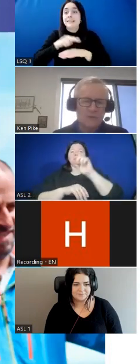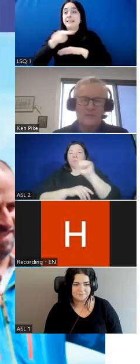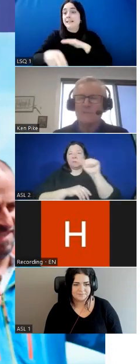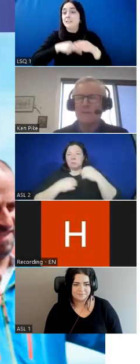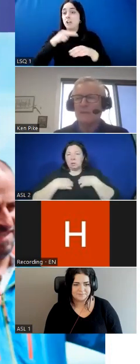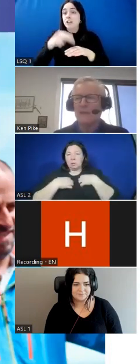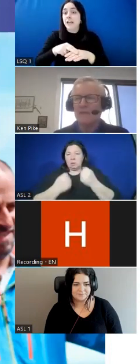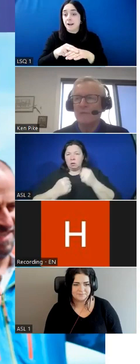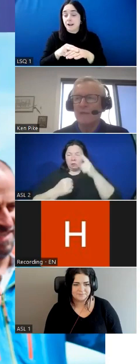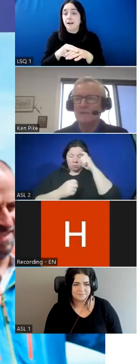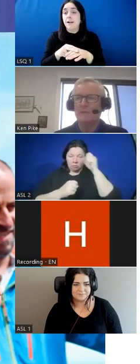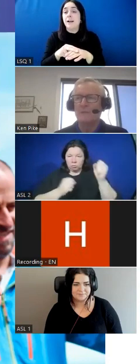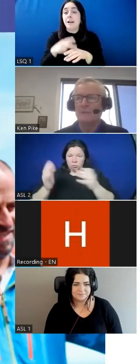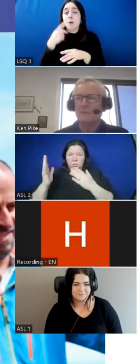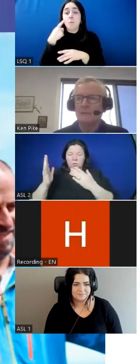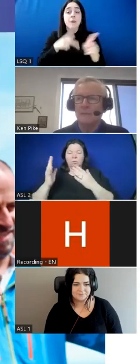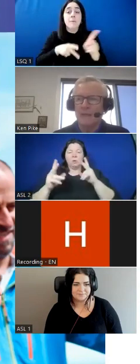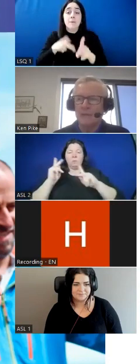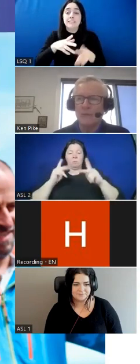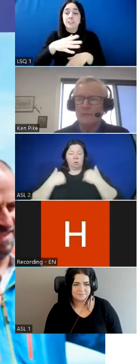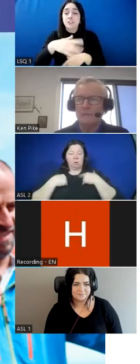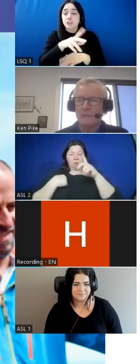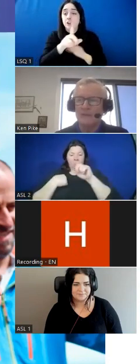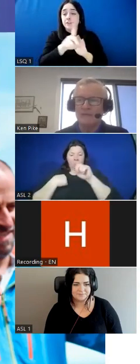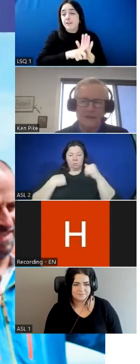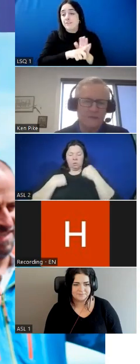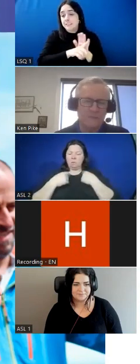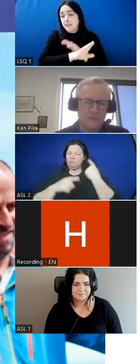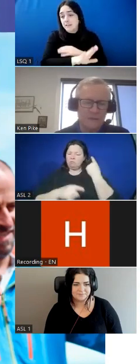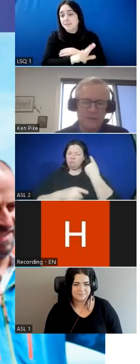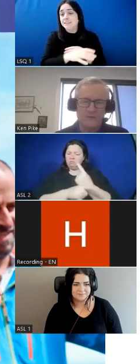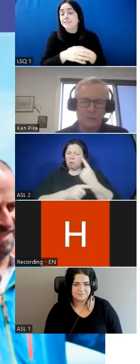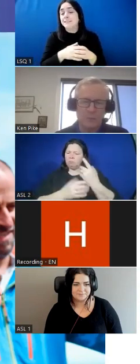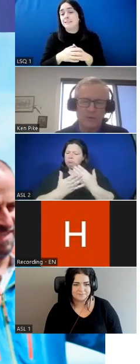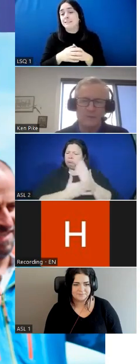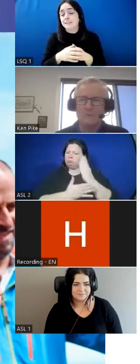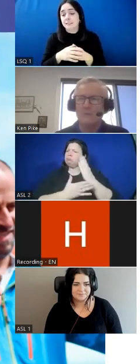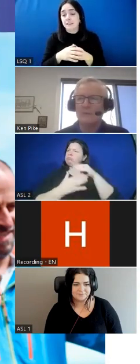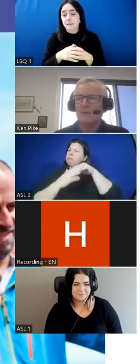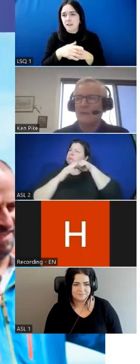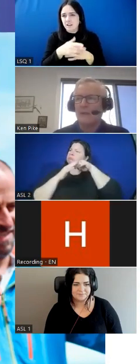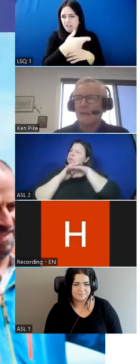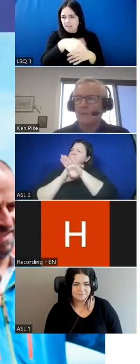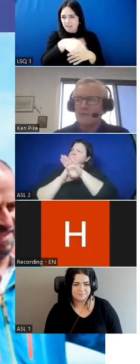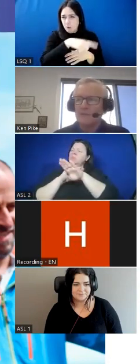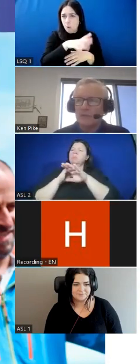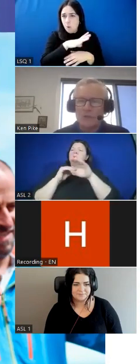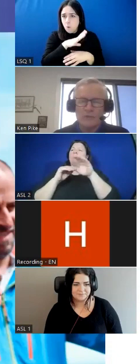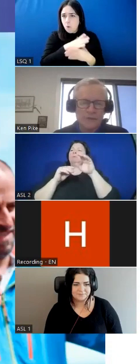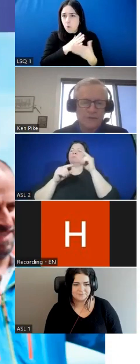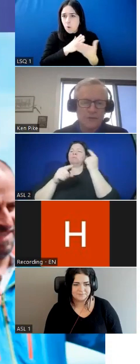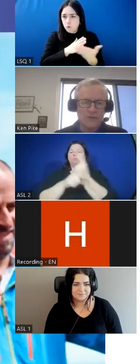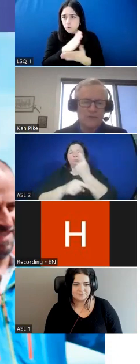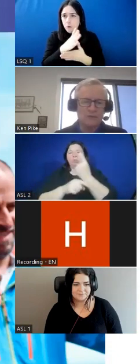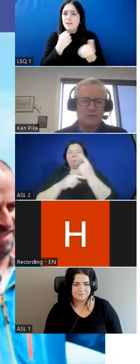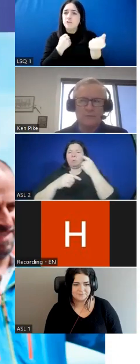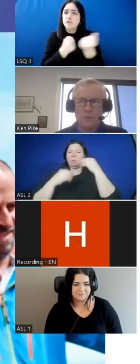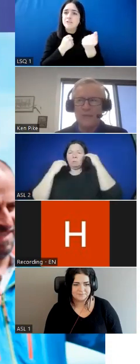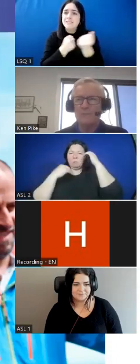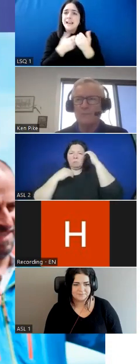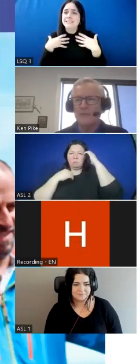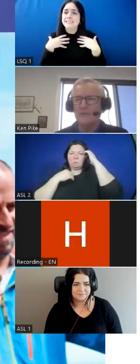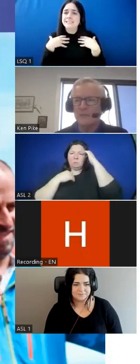an intellectual disability have a right to adequate and effective mental health support. Research shows that 30